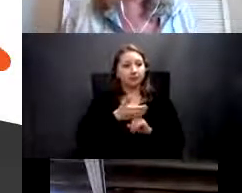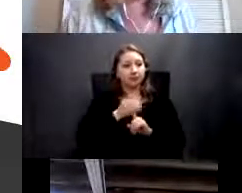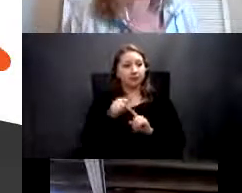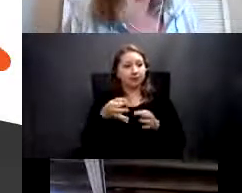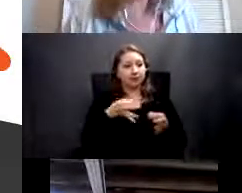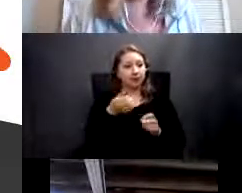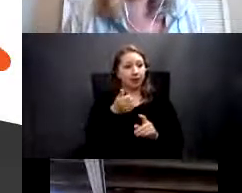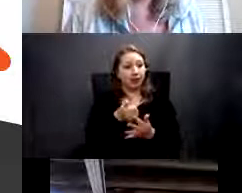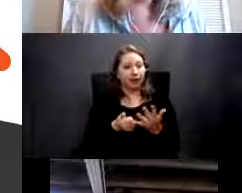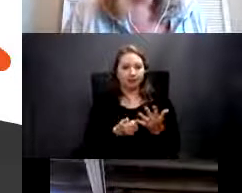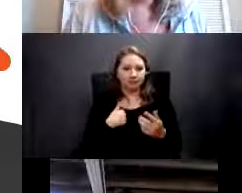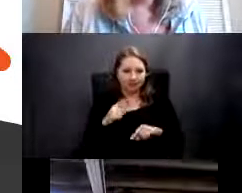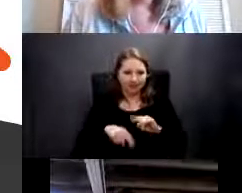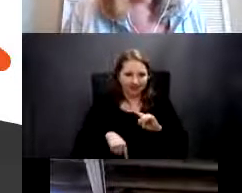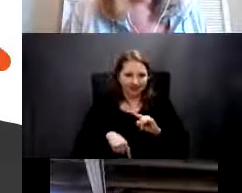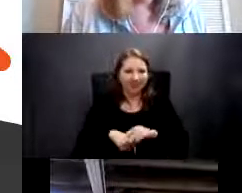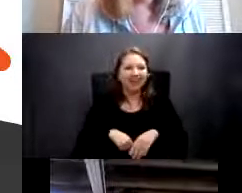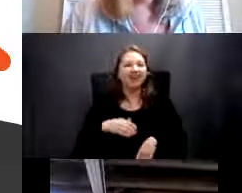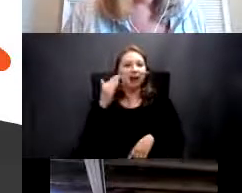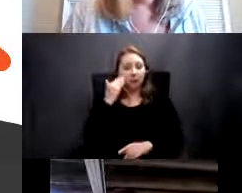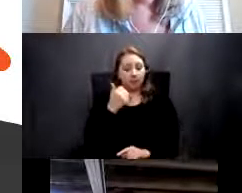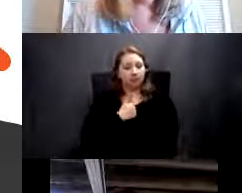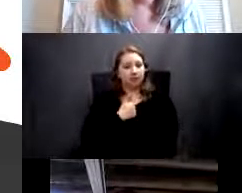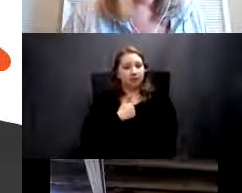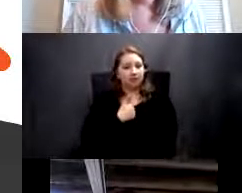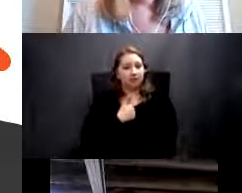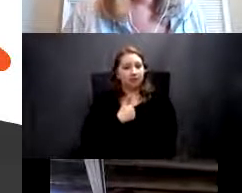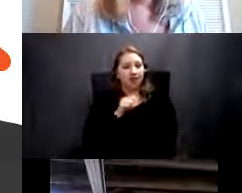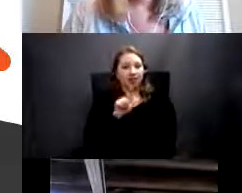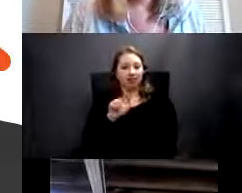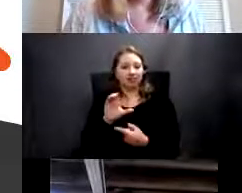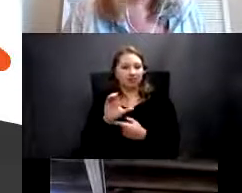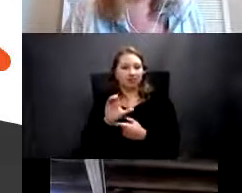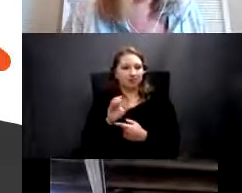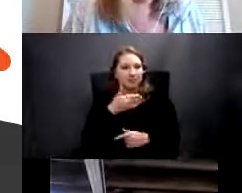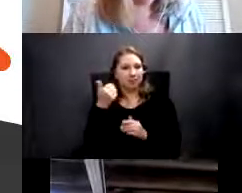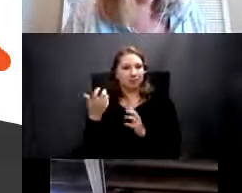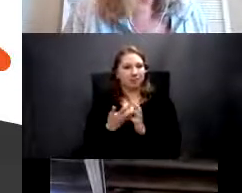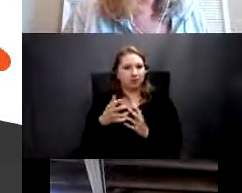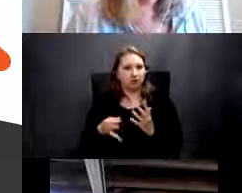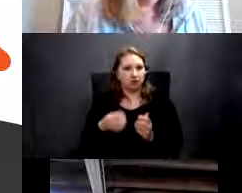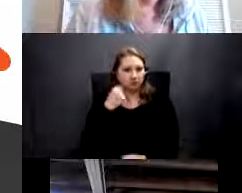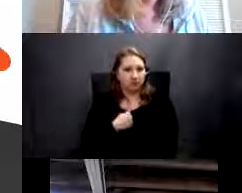about. I just know that for myself, the LLC was the right choice.